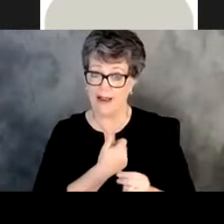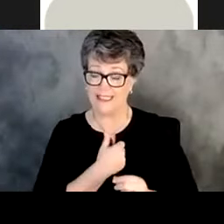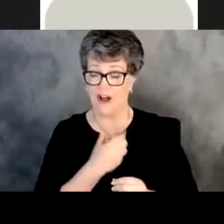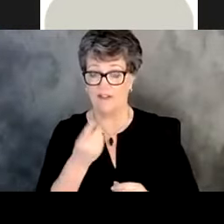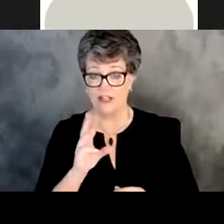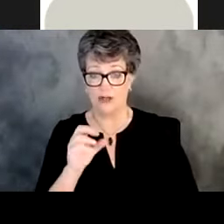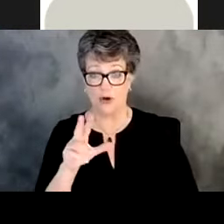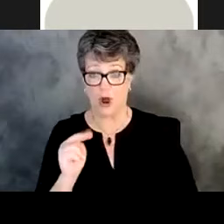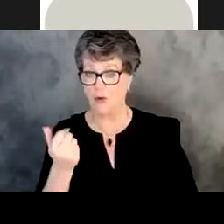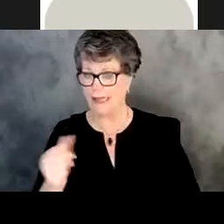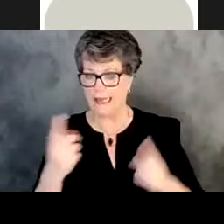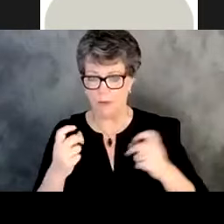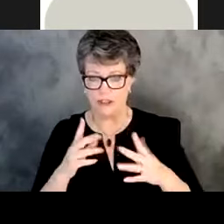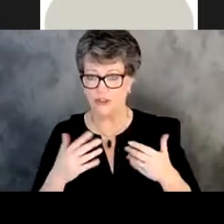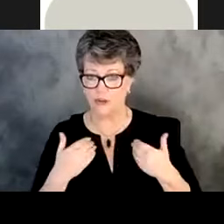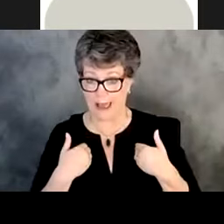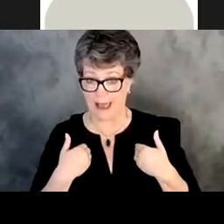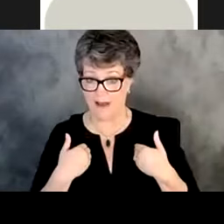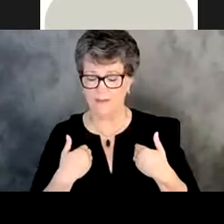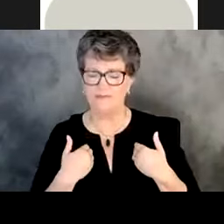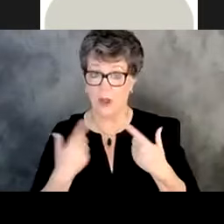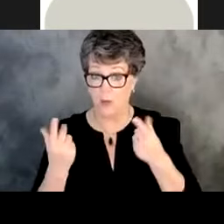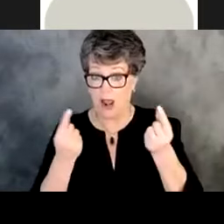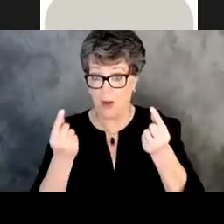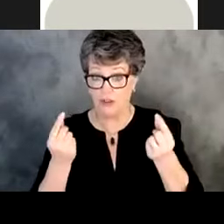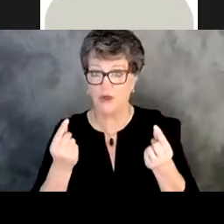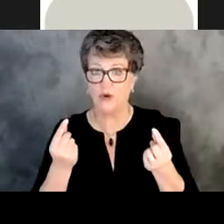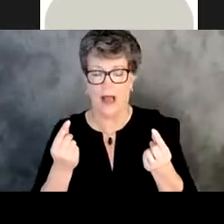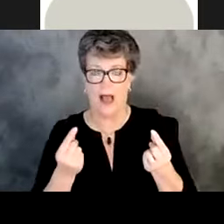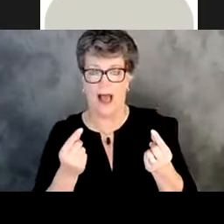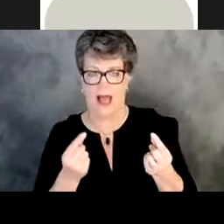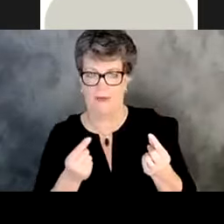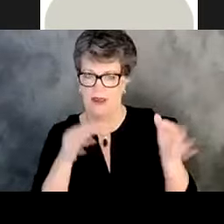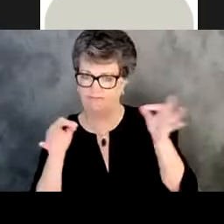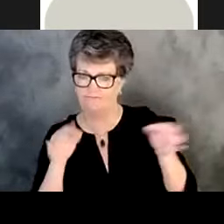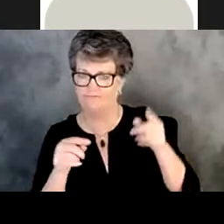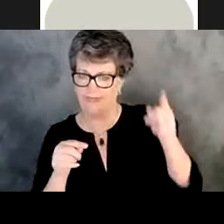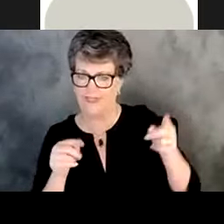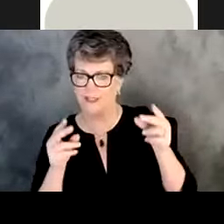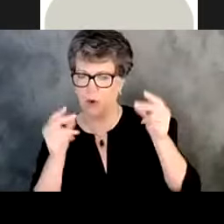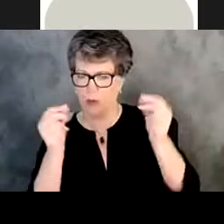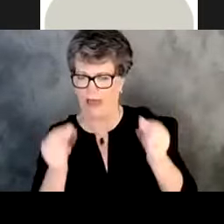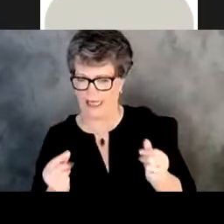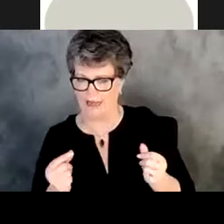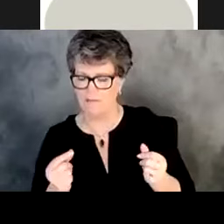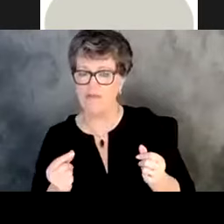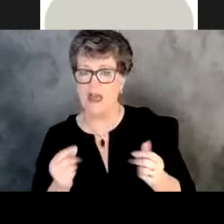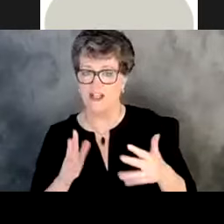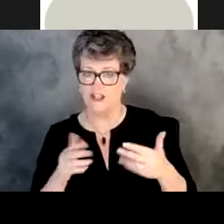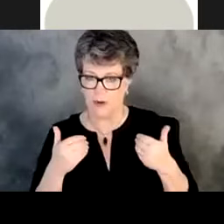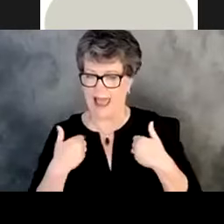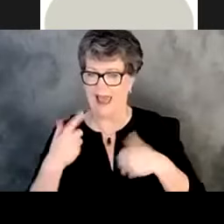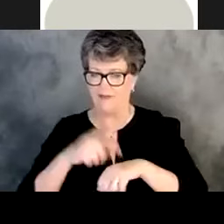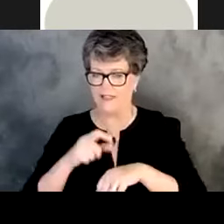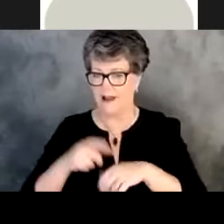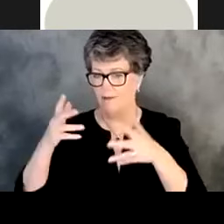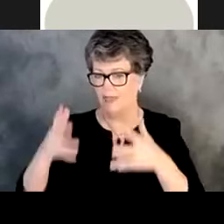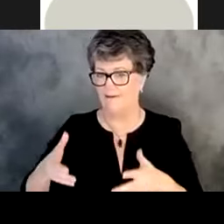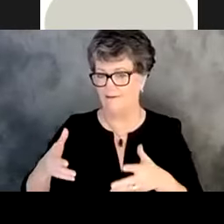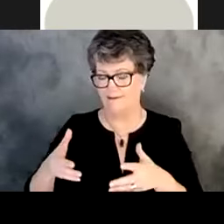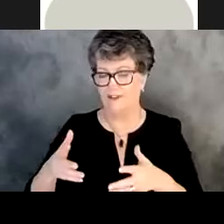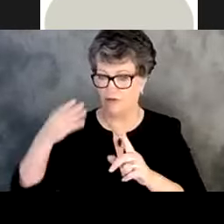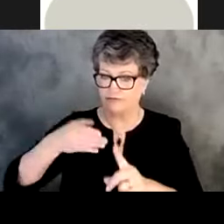any questions that they have. I'm going to go through this more quickly so that we have that time to dedicate